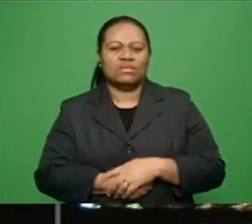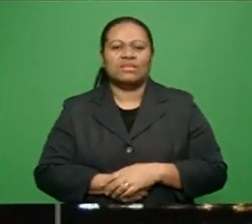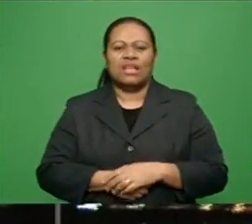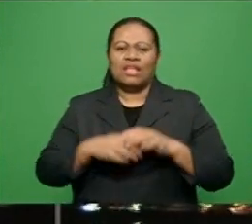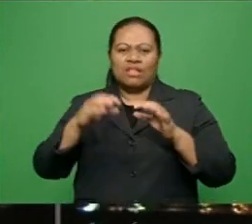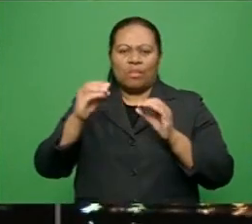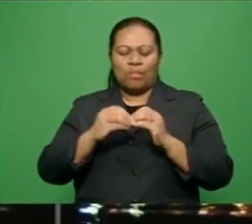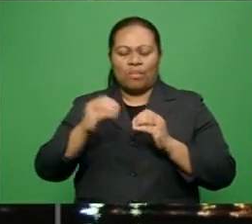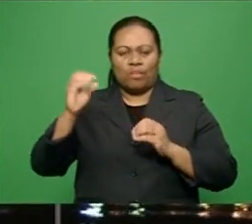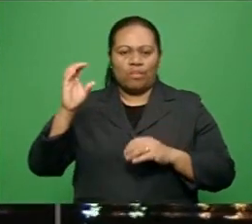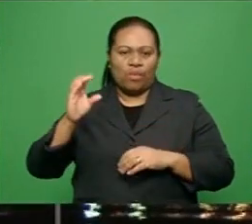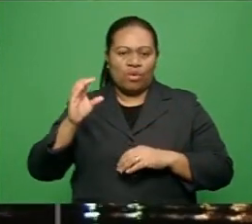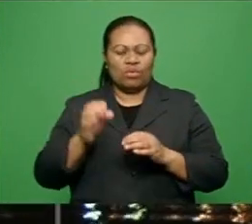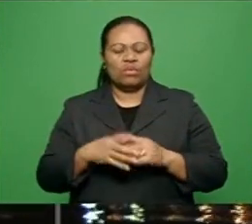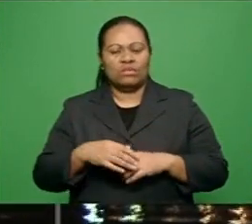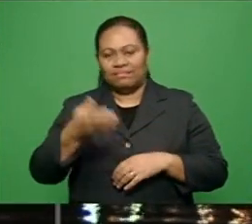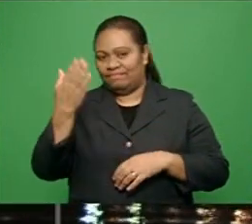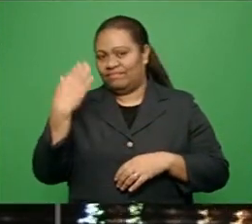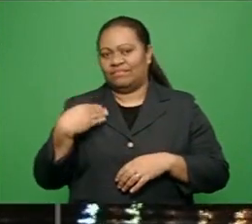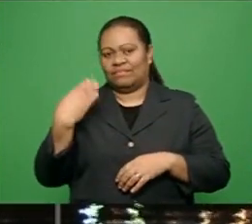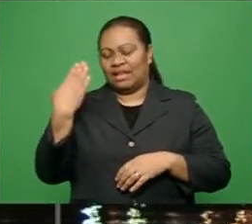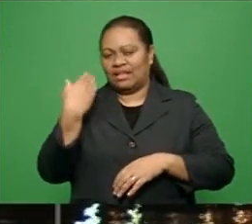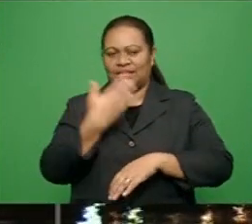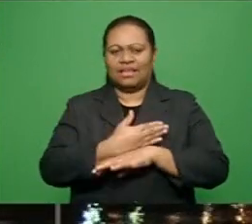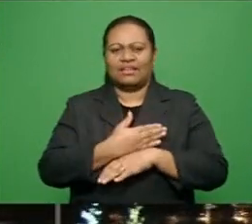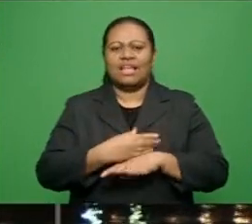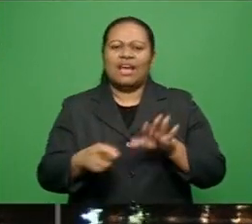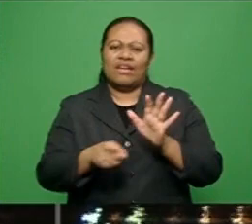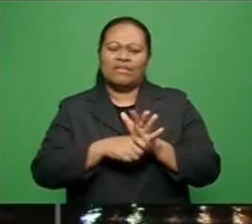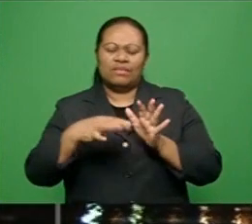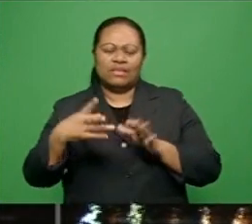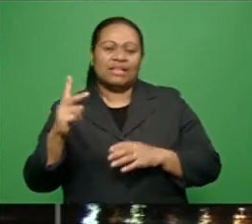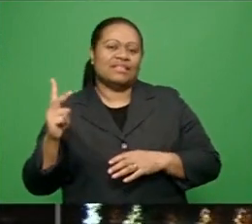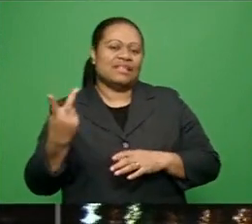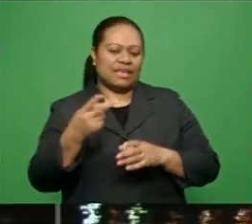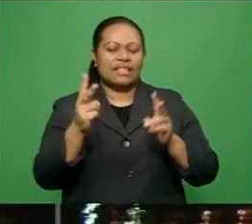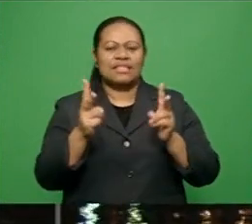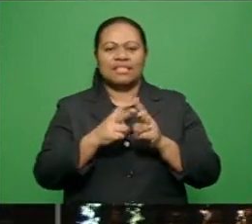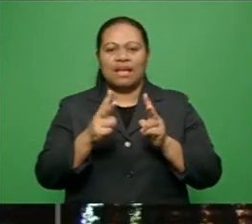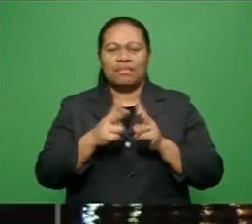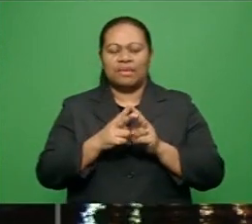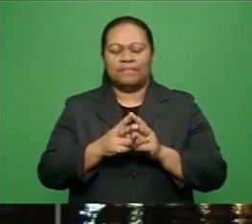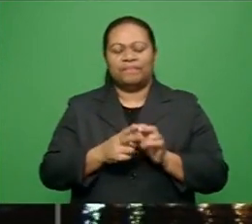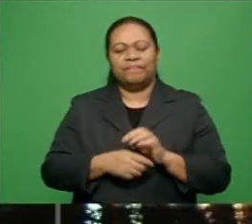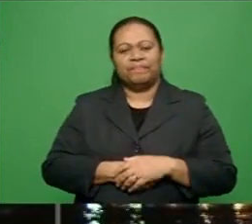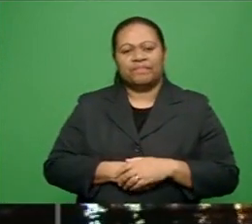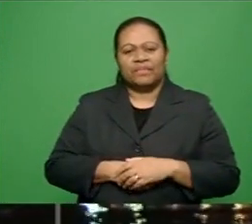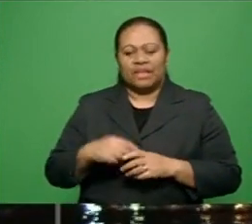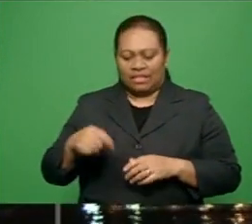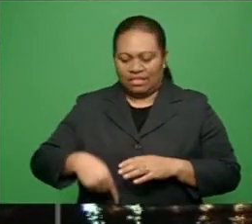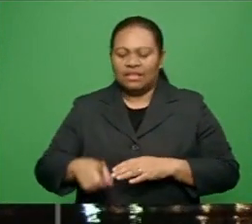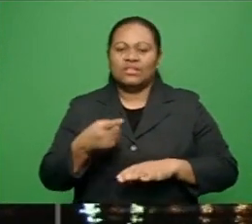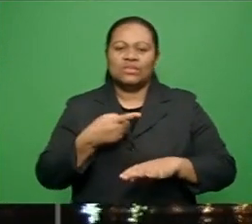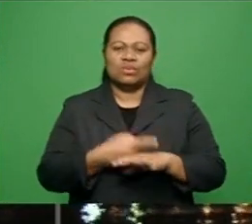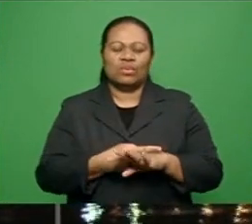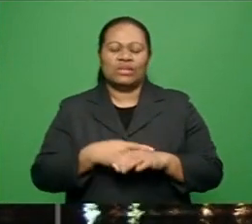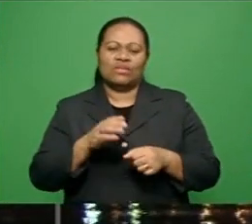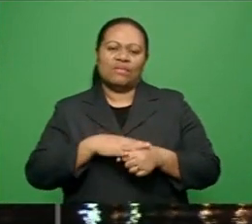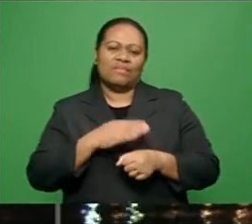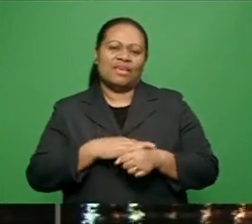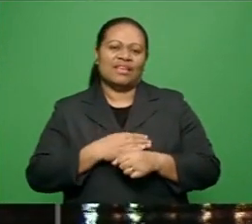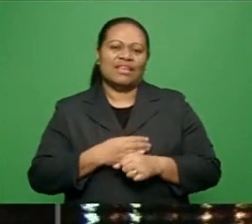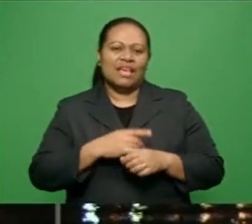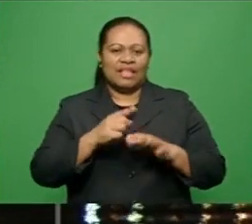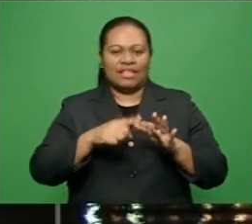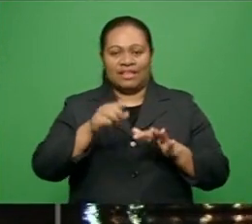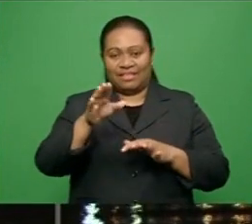Broncos 28-24 last night. It was Ravalawa's second double in consecutive weeks as he dotted down twice against the